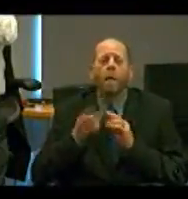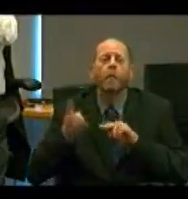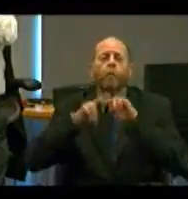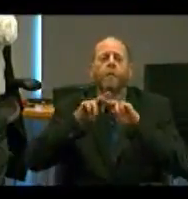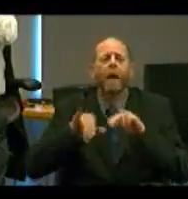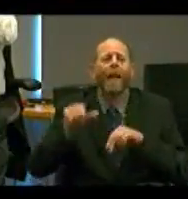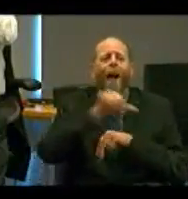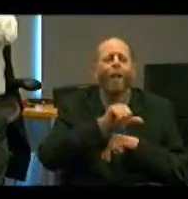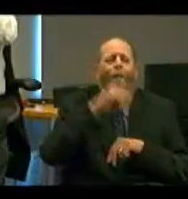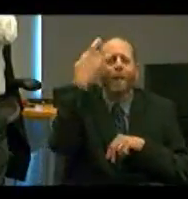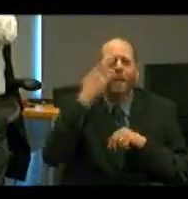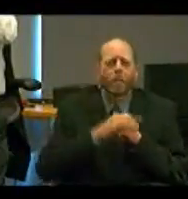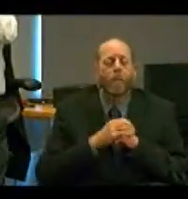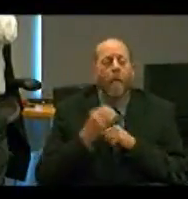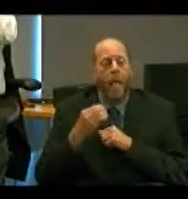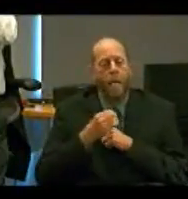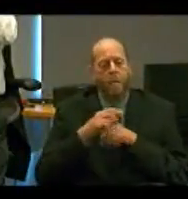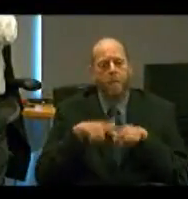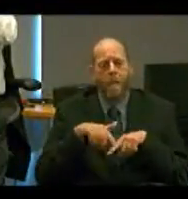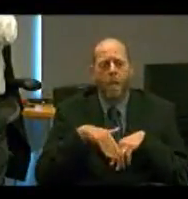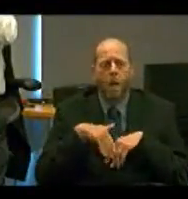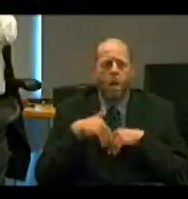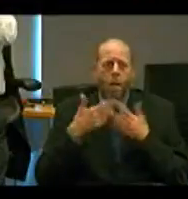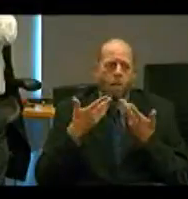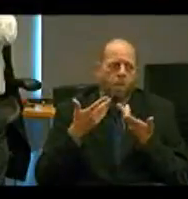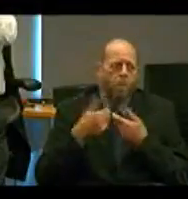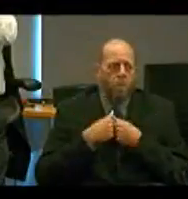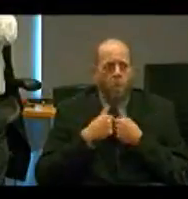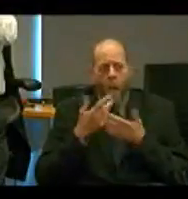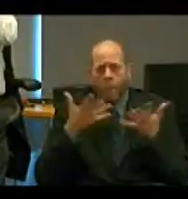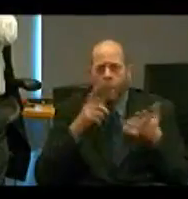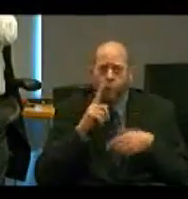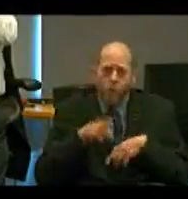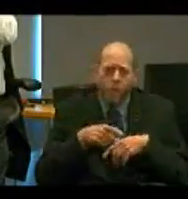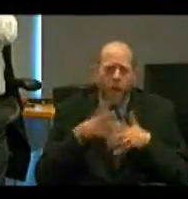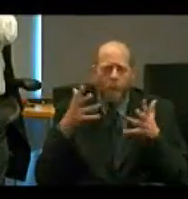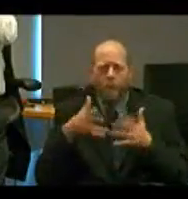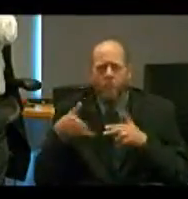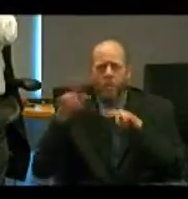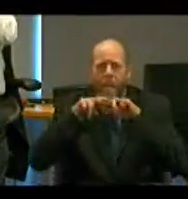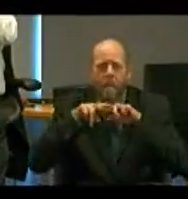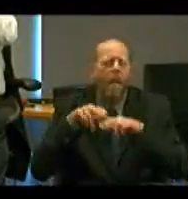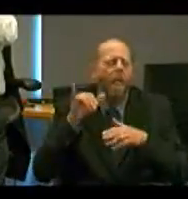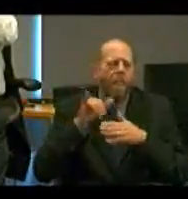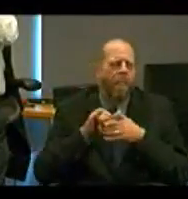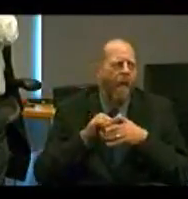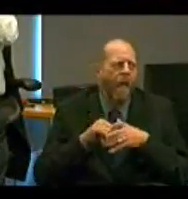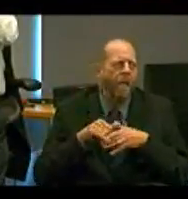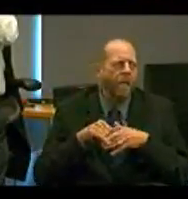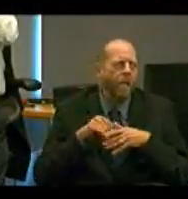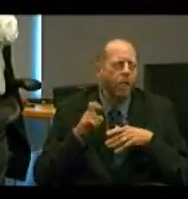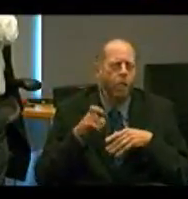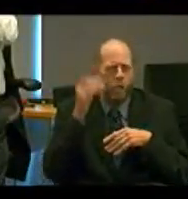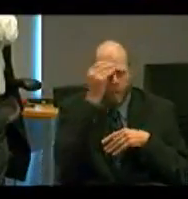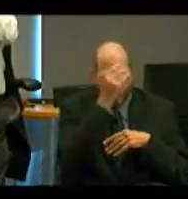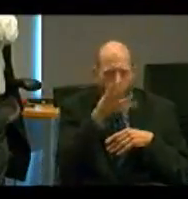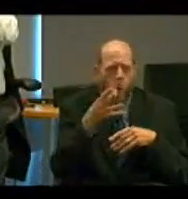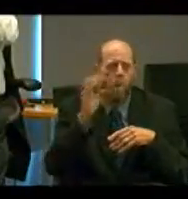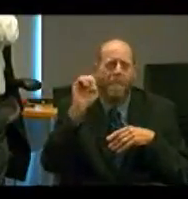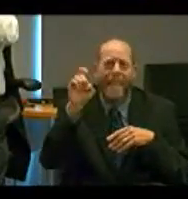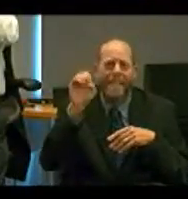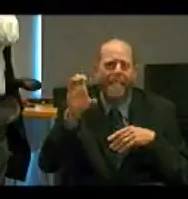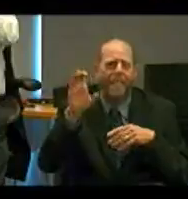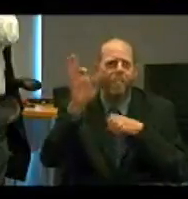other factors. And depending on our relative estimate of how much is real and how much is conflated, that should certainly inform the